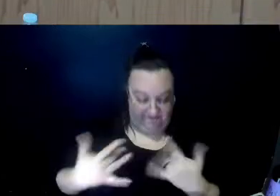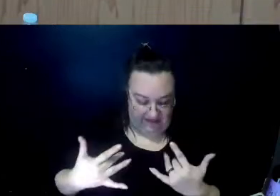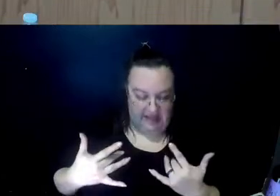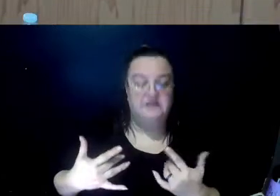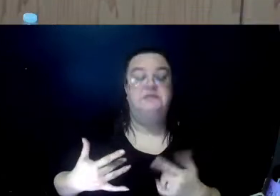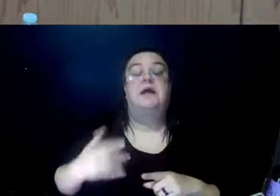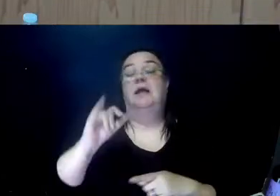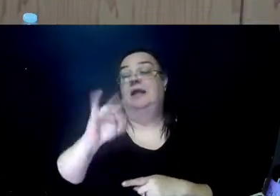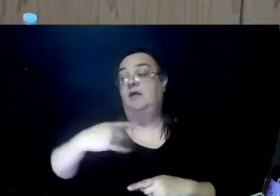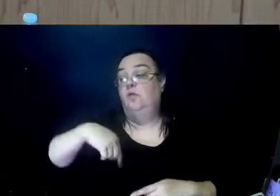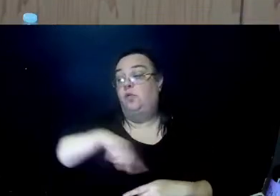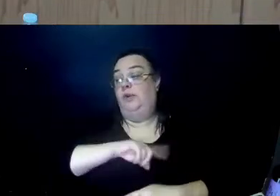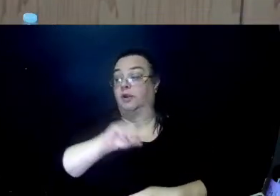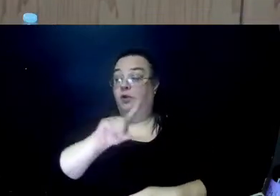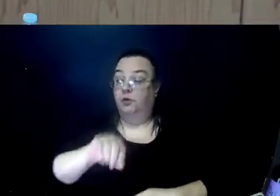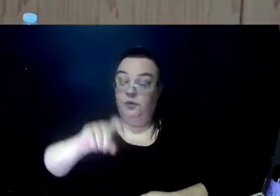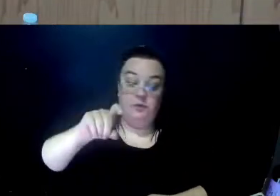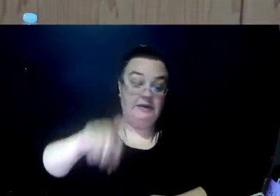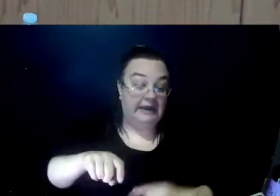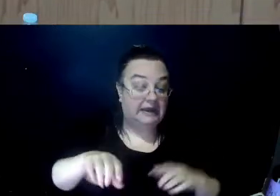need to do a